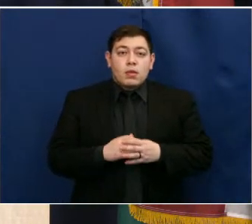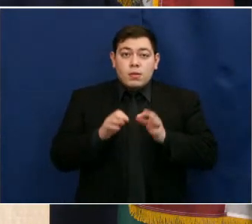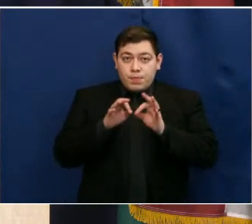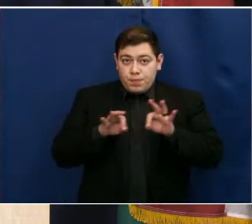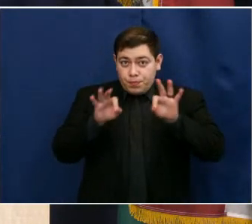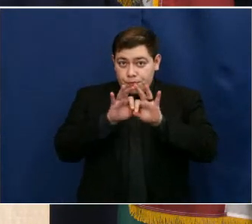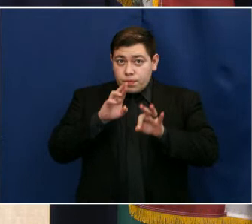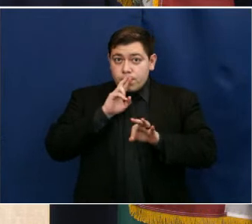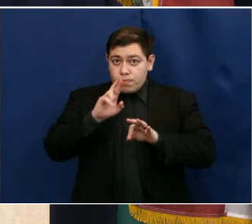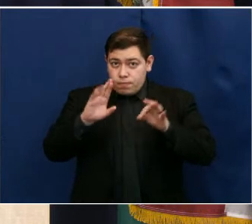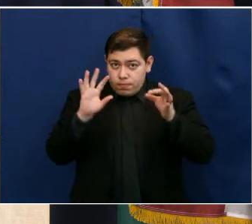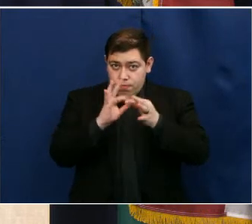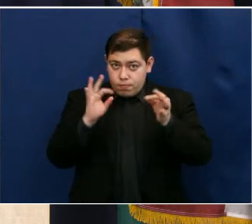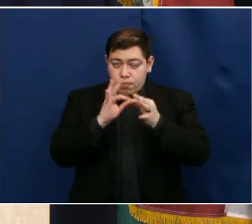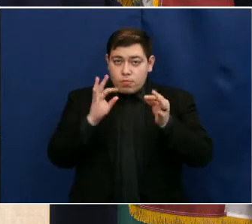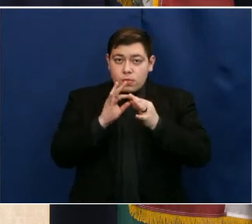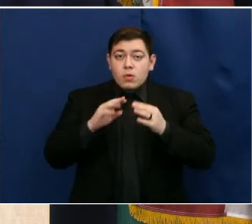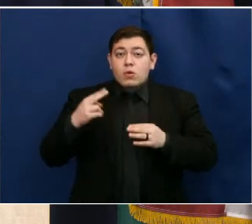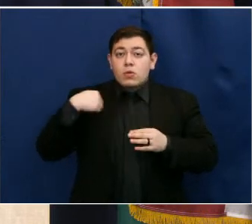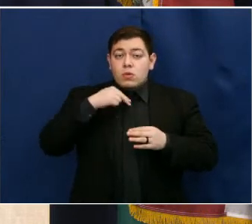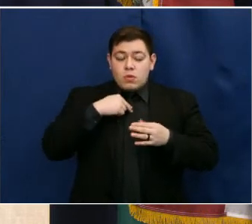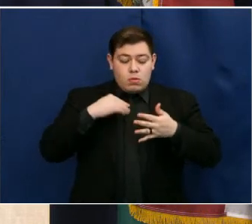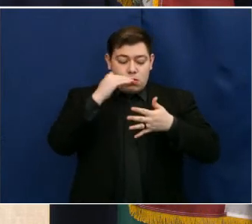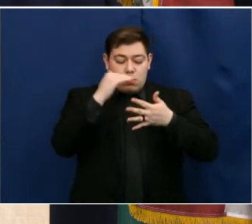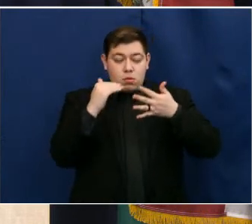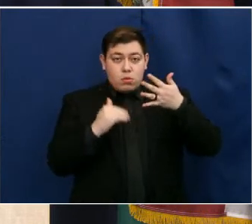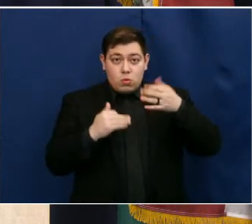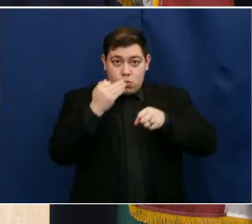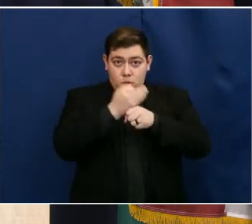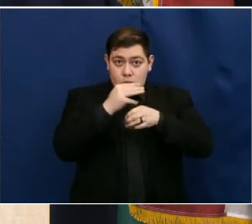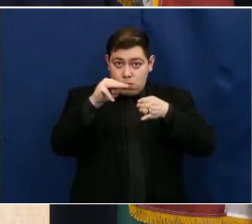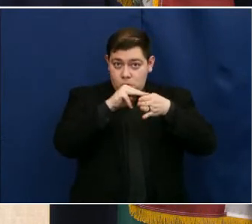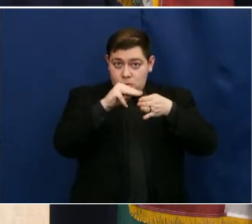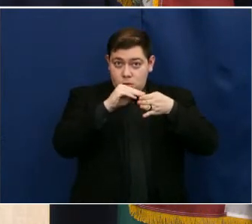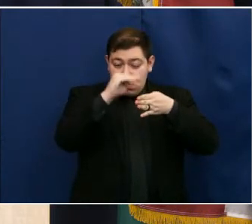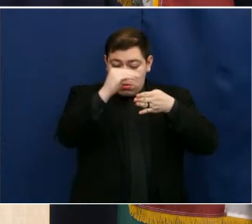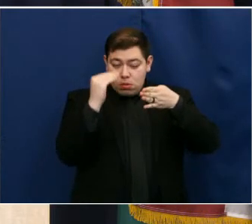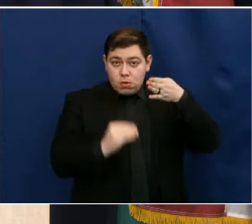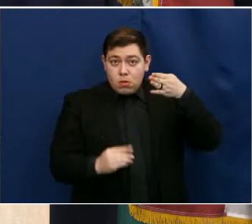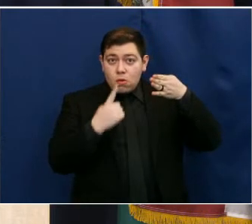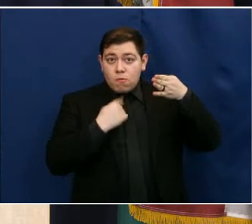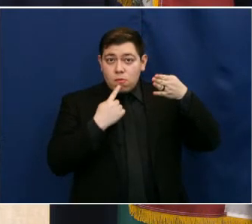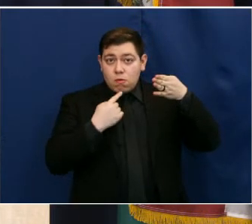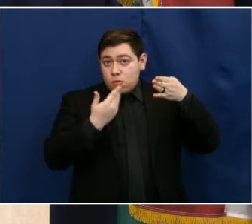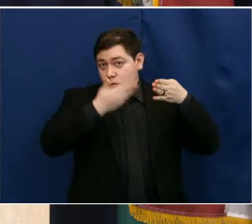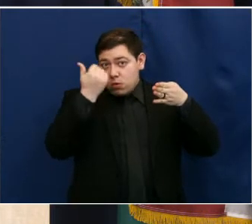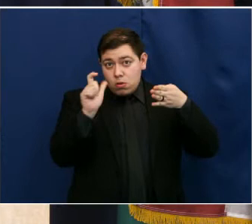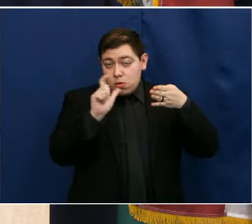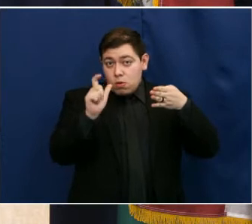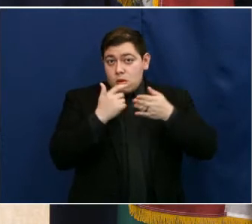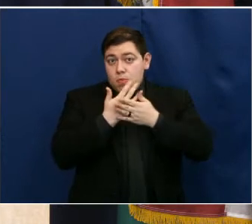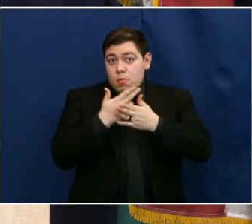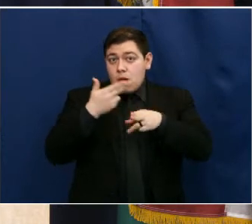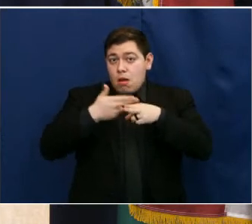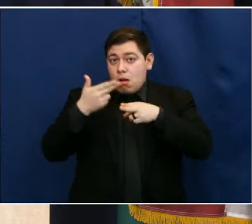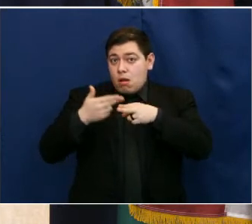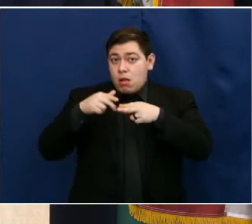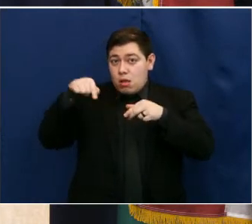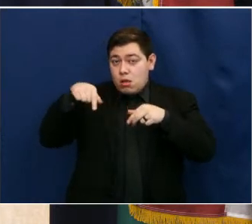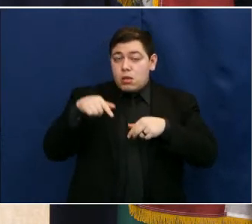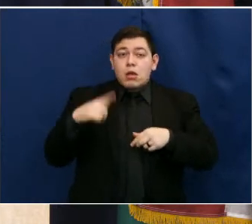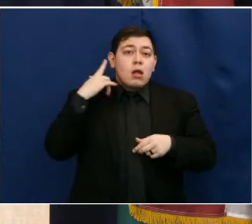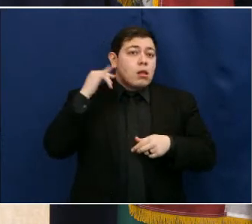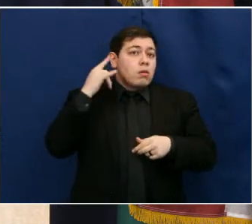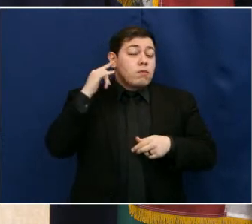Por el momento estamos esperando que llegue información del gobernador, y más que nada pues de las personas que